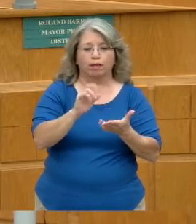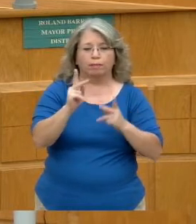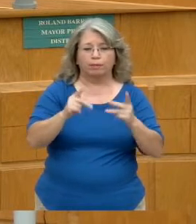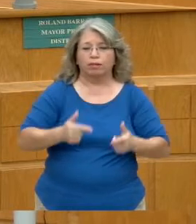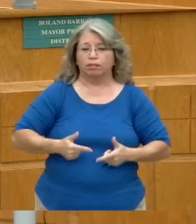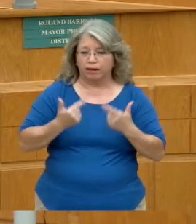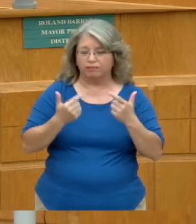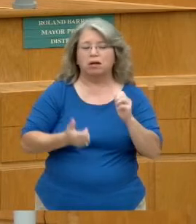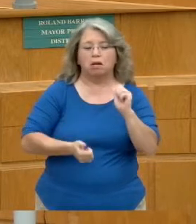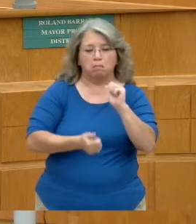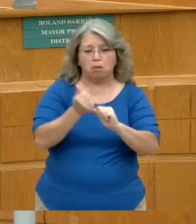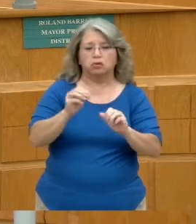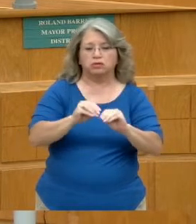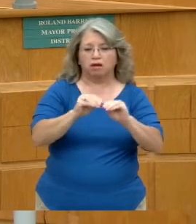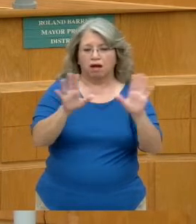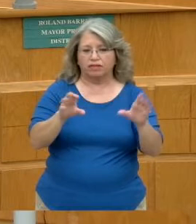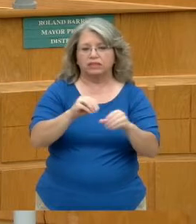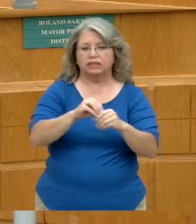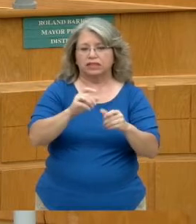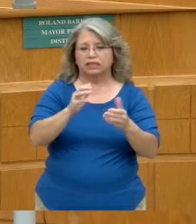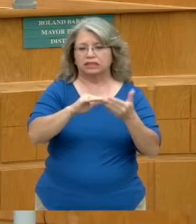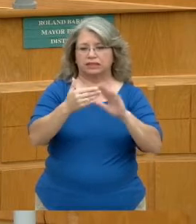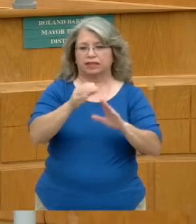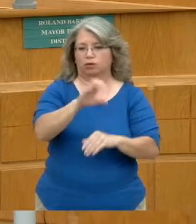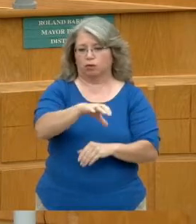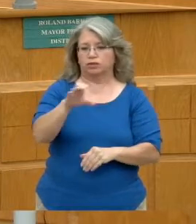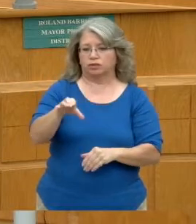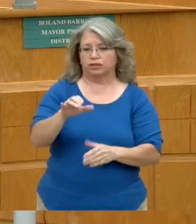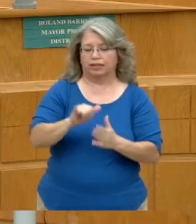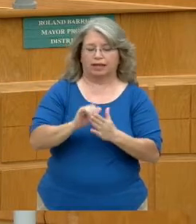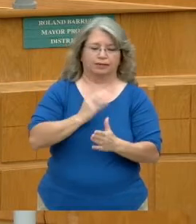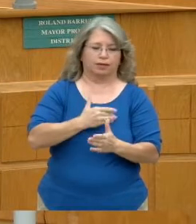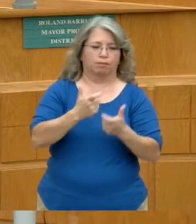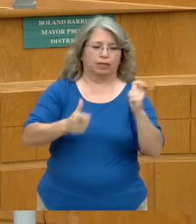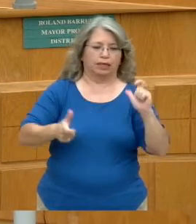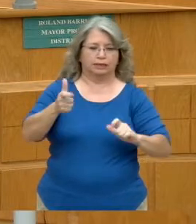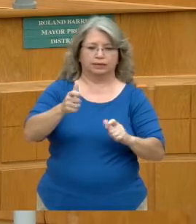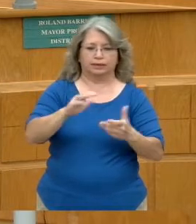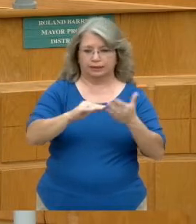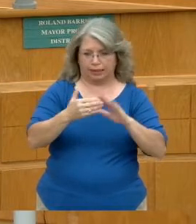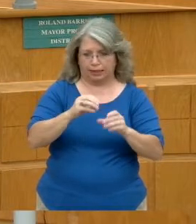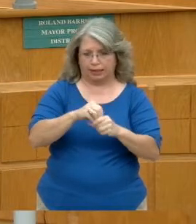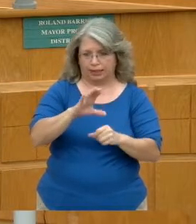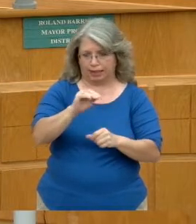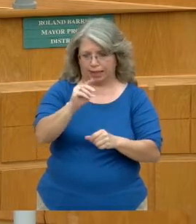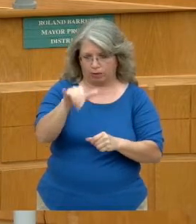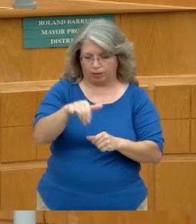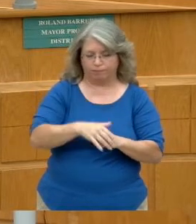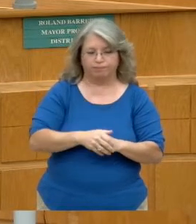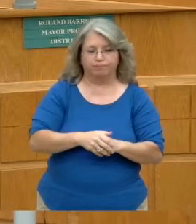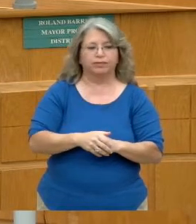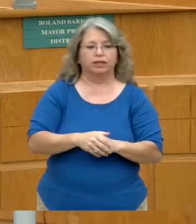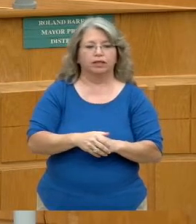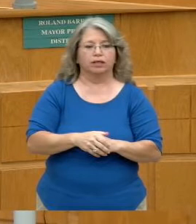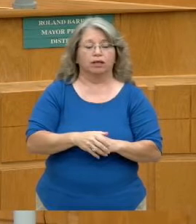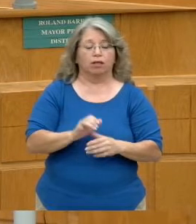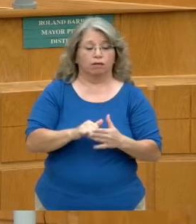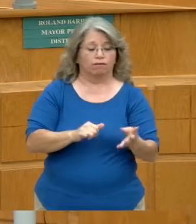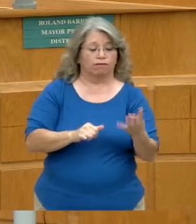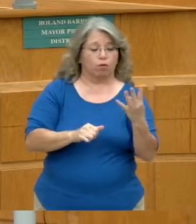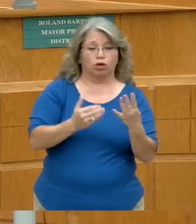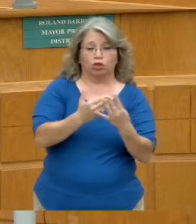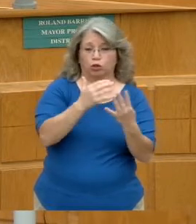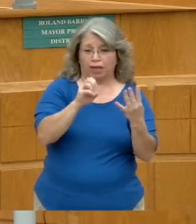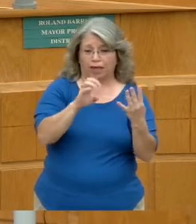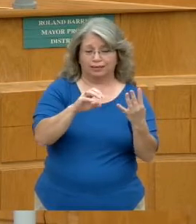obviously live in the city of Corpus Christi. It's the biggest city in Nueces County. Today's additional 4 cases were all in the city of Corpus